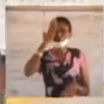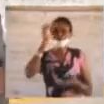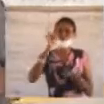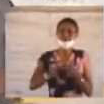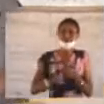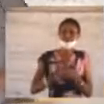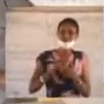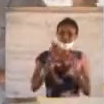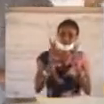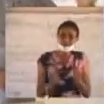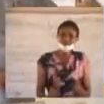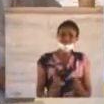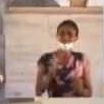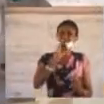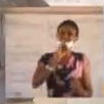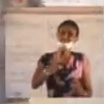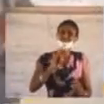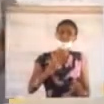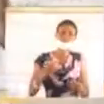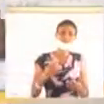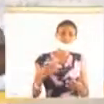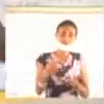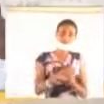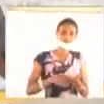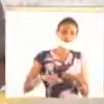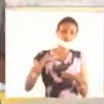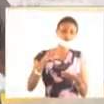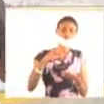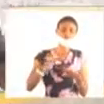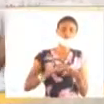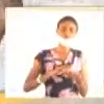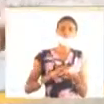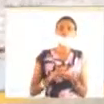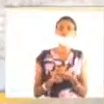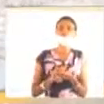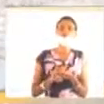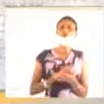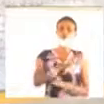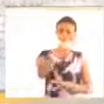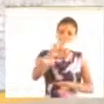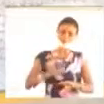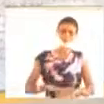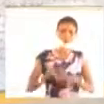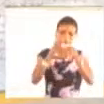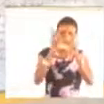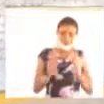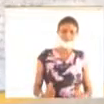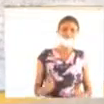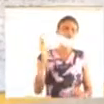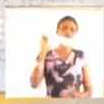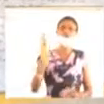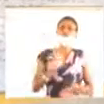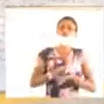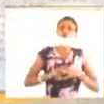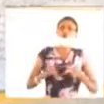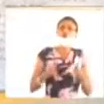to them. Every no law to them, they want to violate it. Those are lawlessness. And if you see such behavior,